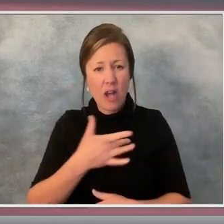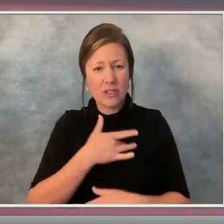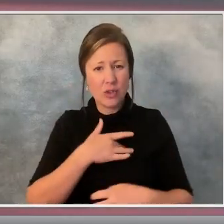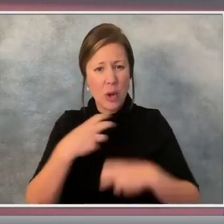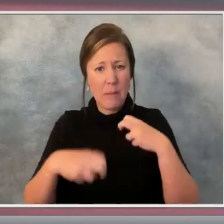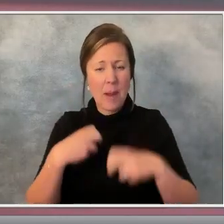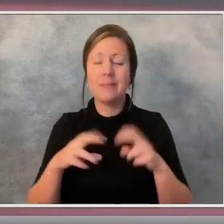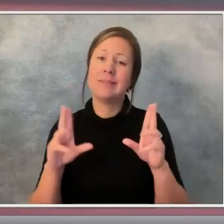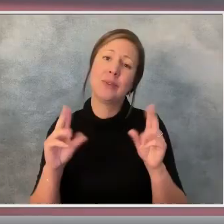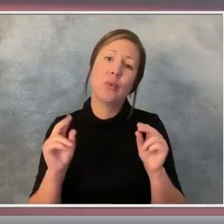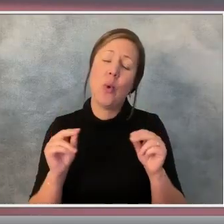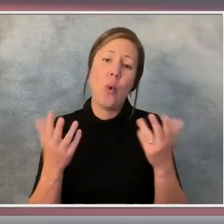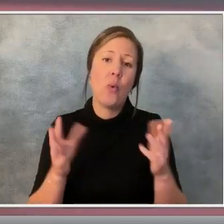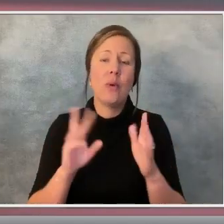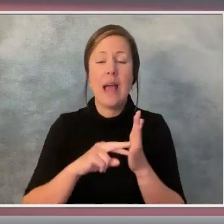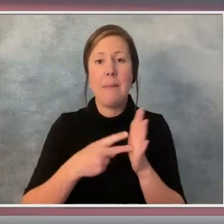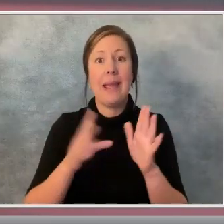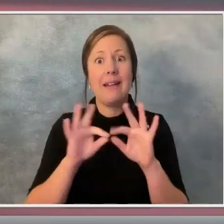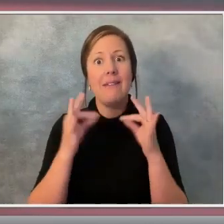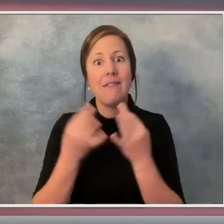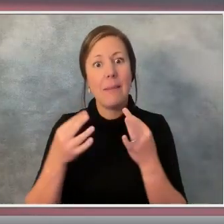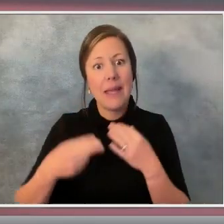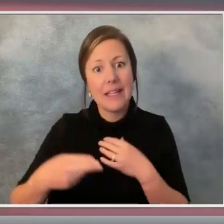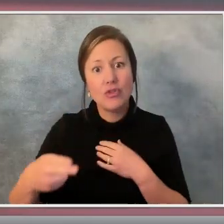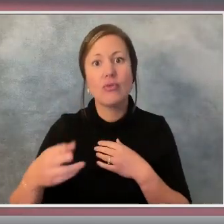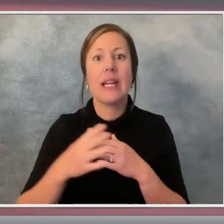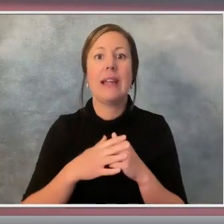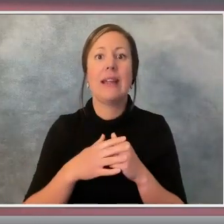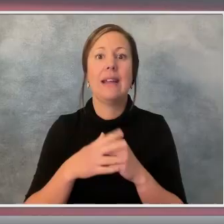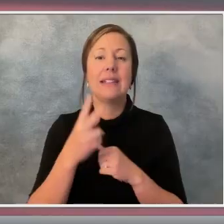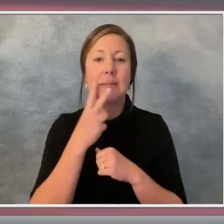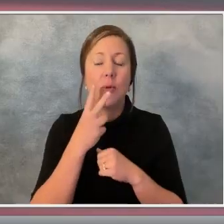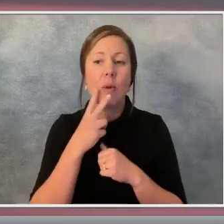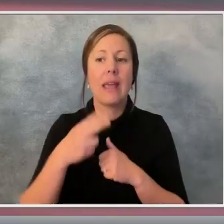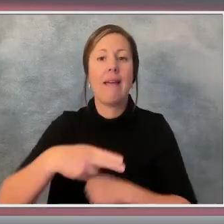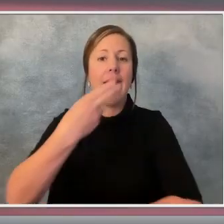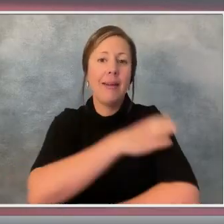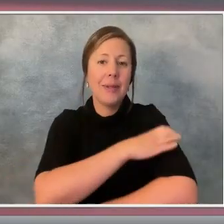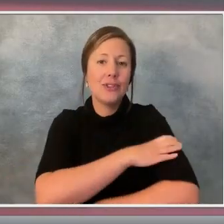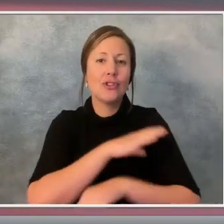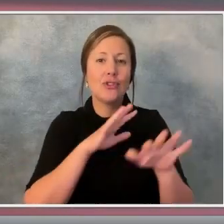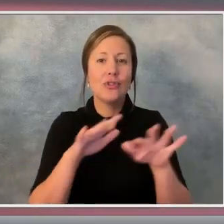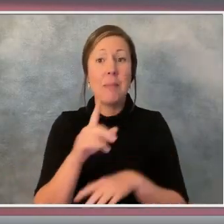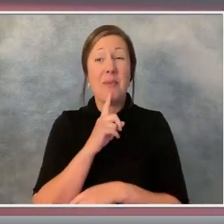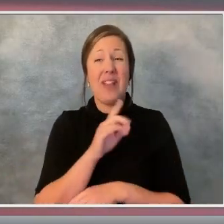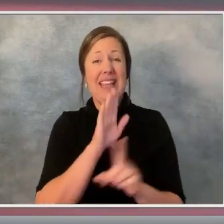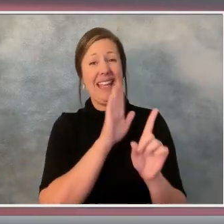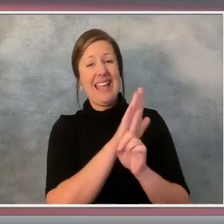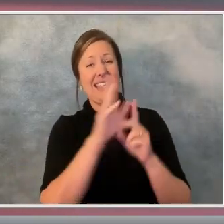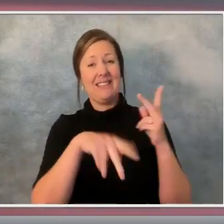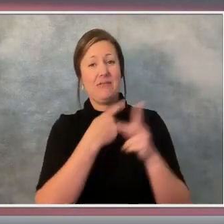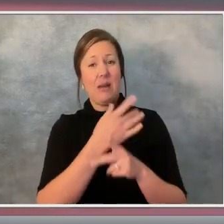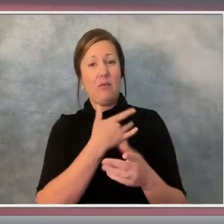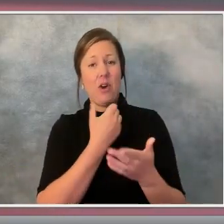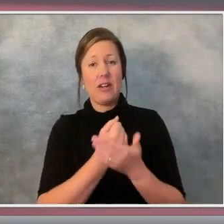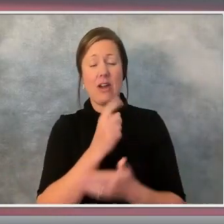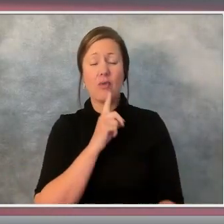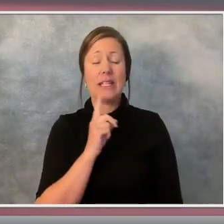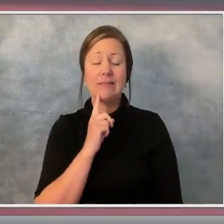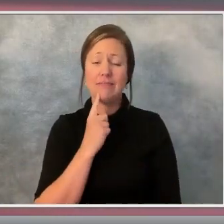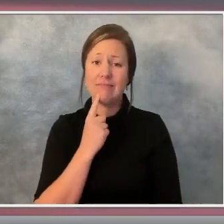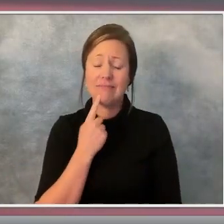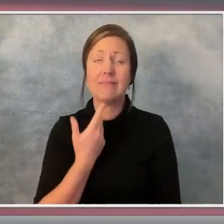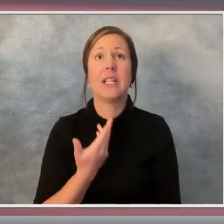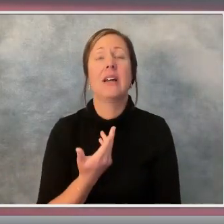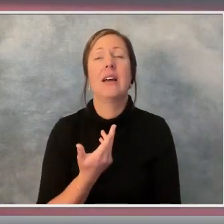history, smoking, hypertension. But the type of heart attack that Eddie had too, being so dramatic, it's not one that is